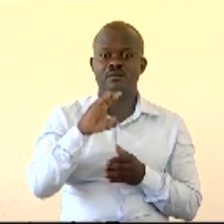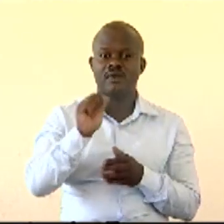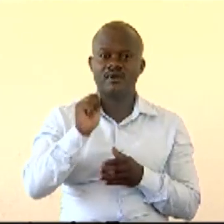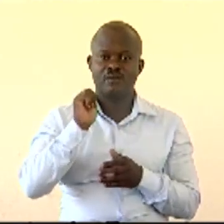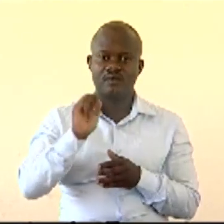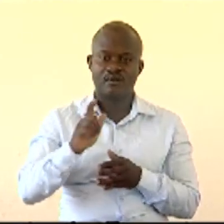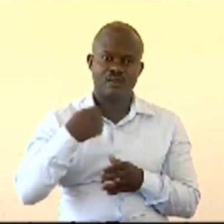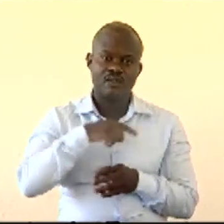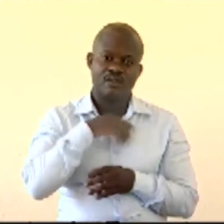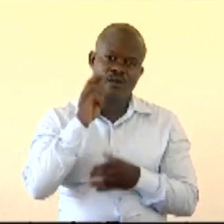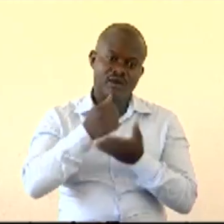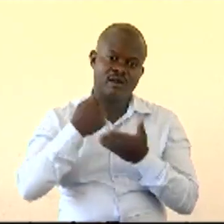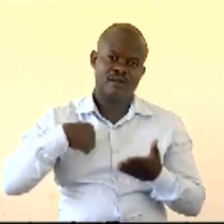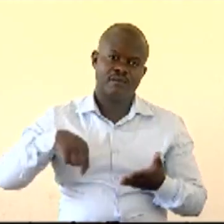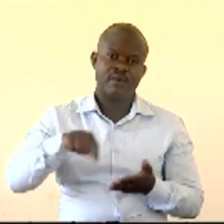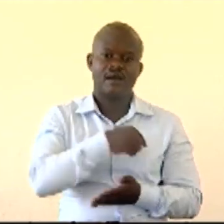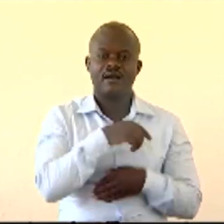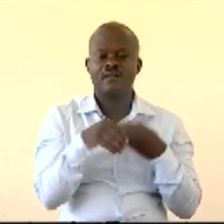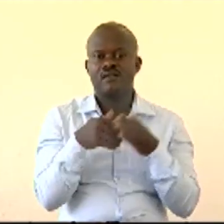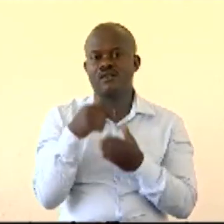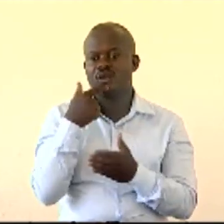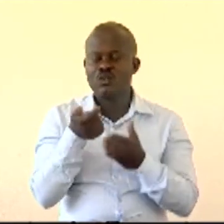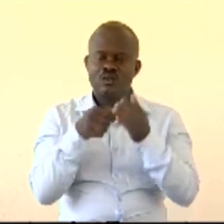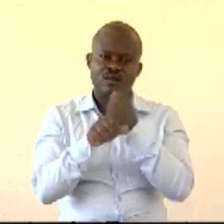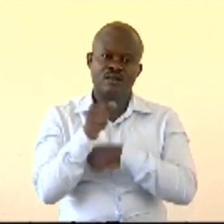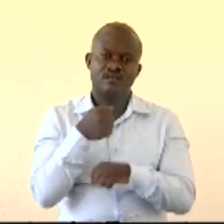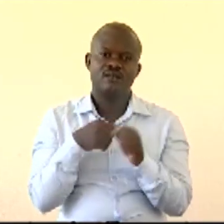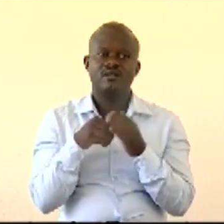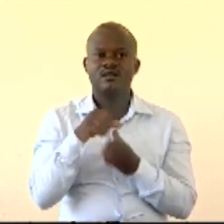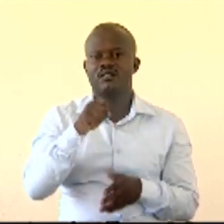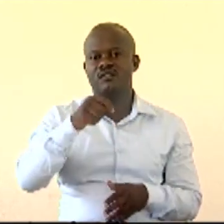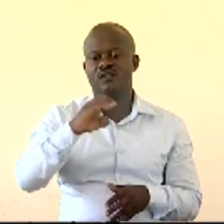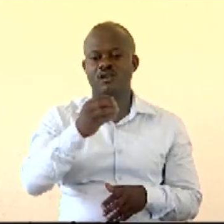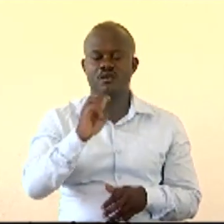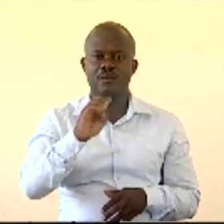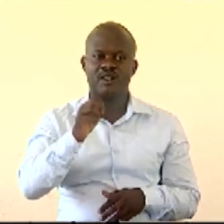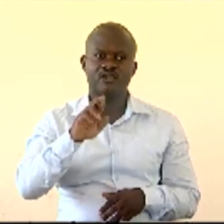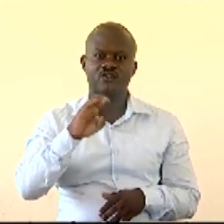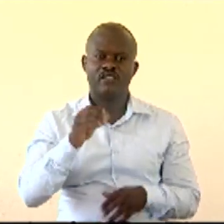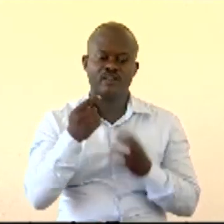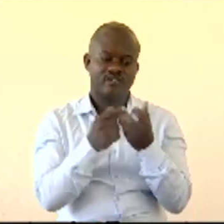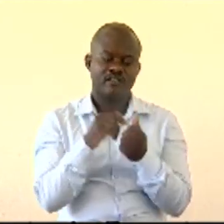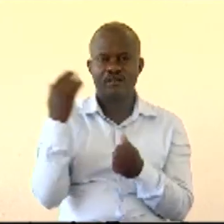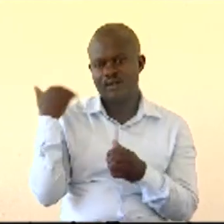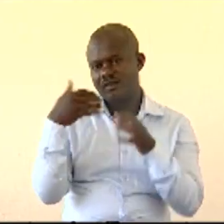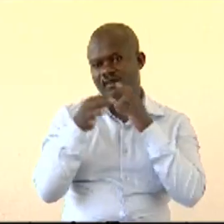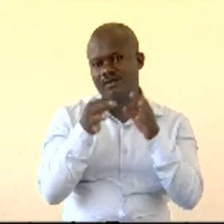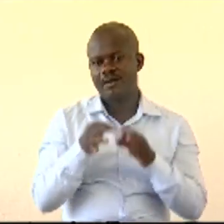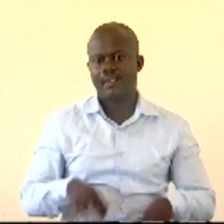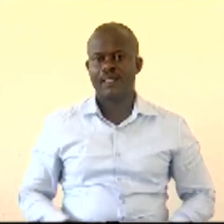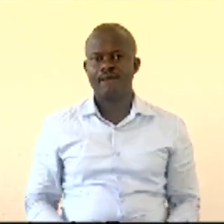equations will help us to carry out the stoichiometric calculations we have been talking about,